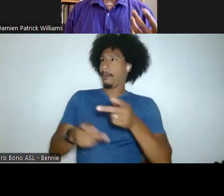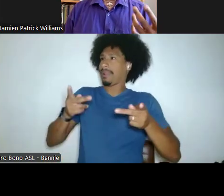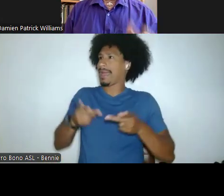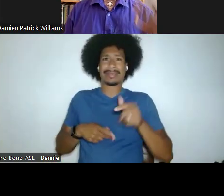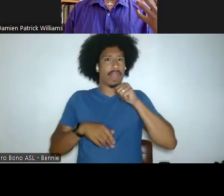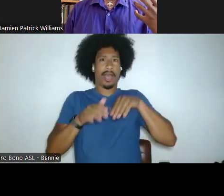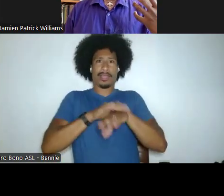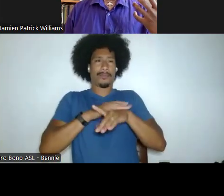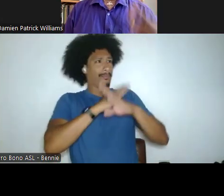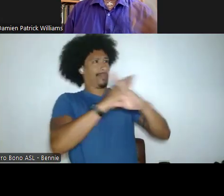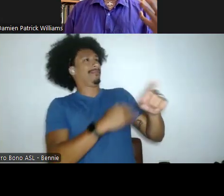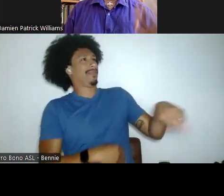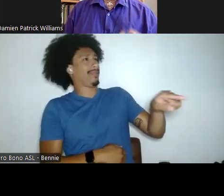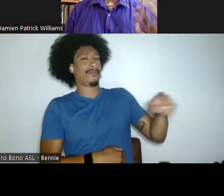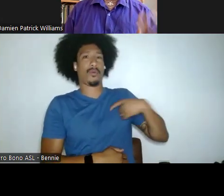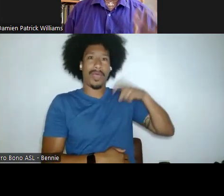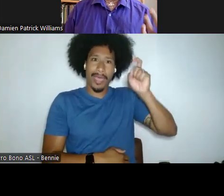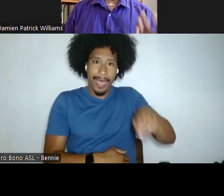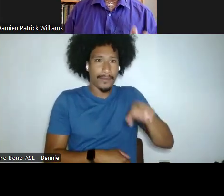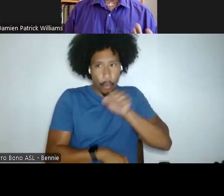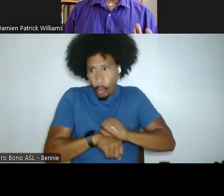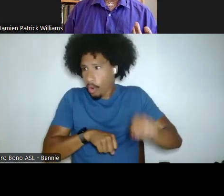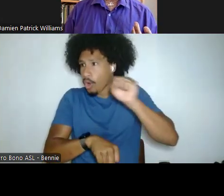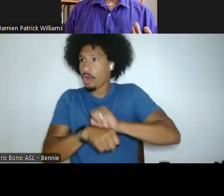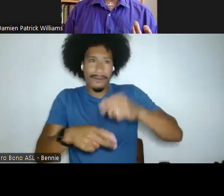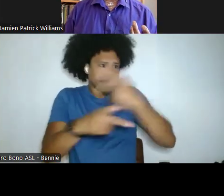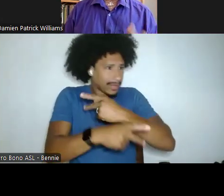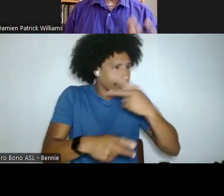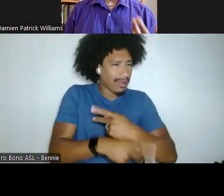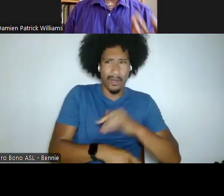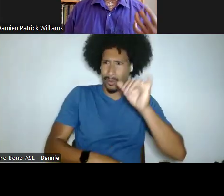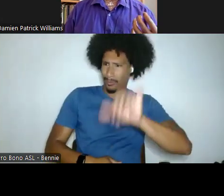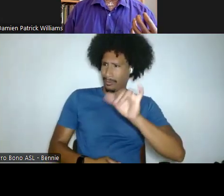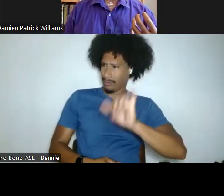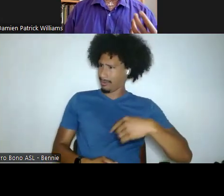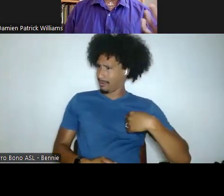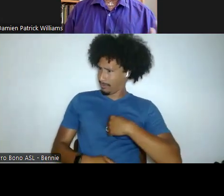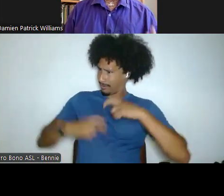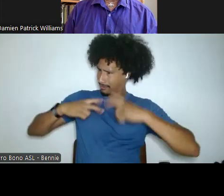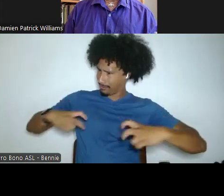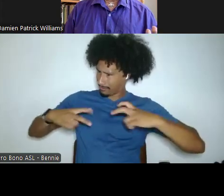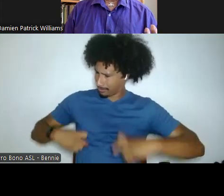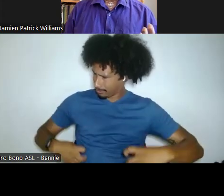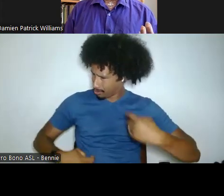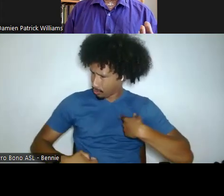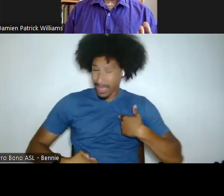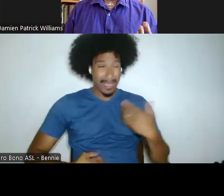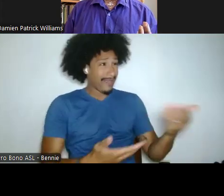had to work around and about what that meant and then figure out how to solve that